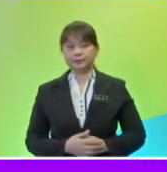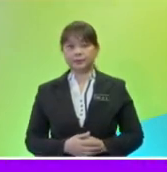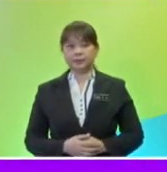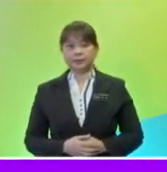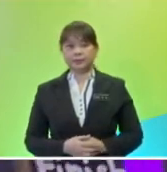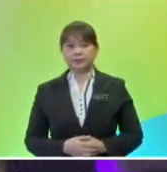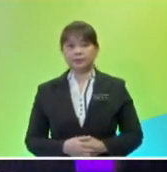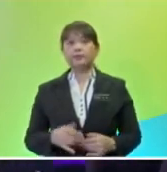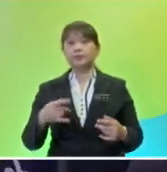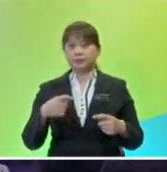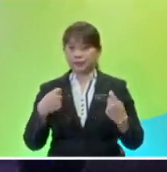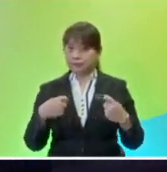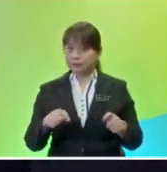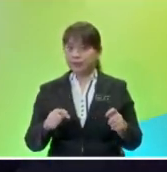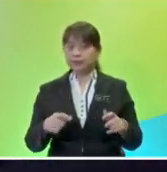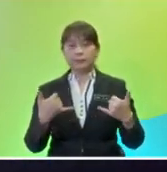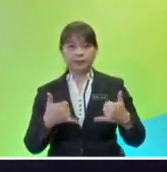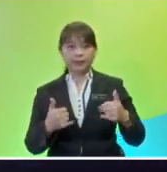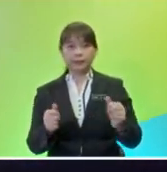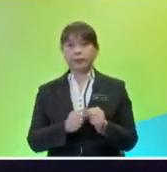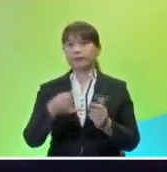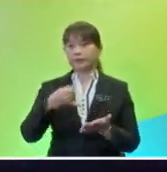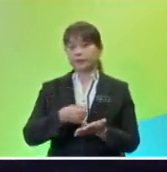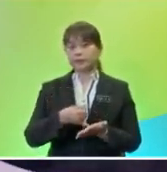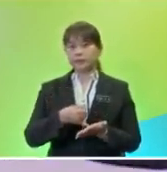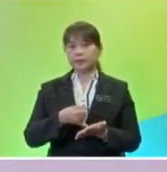and play with it. Okay. So there you put go. It here.